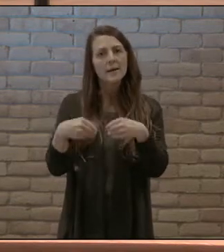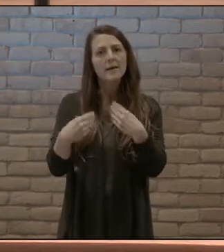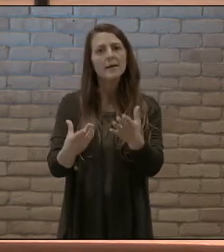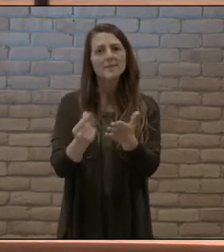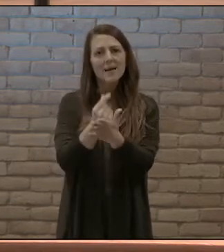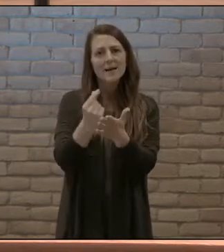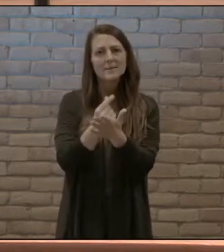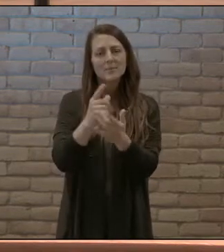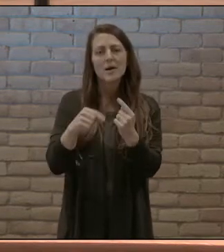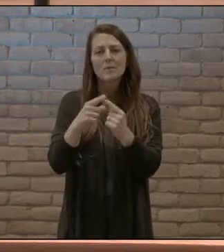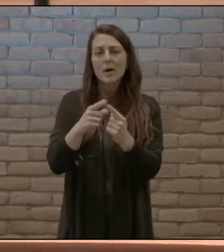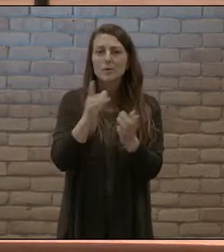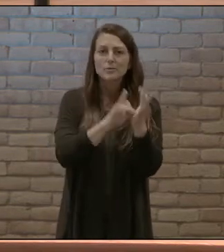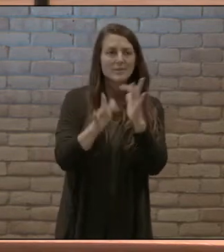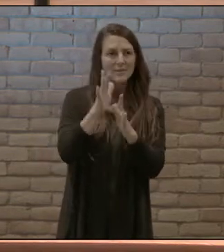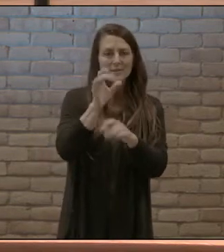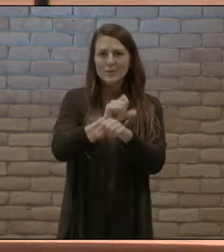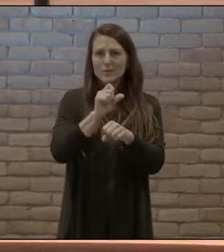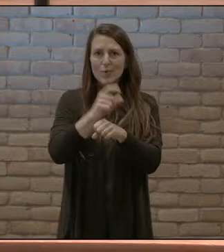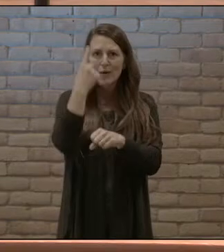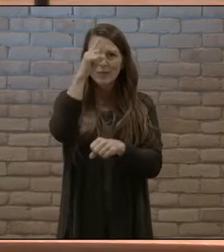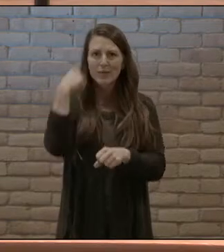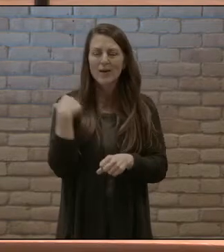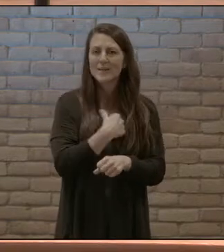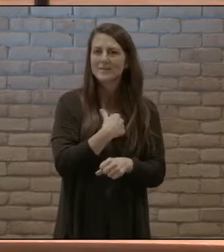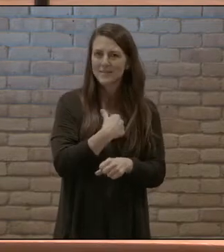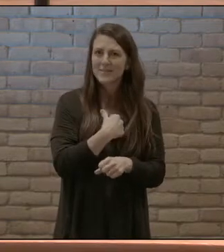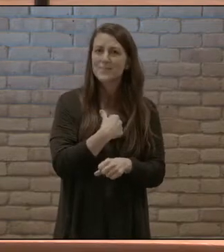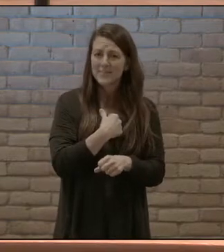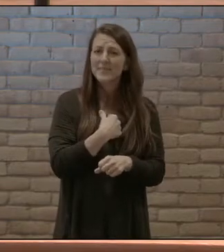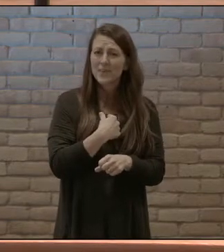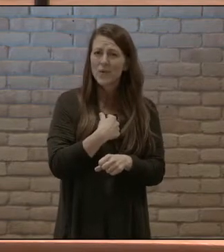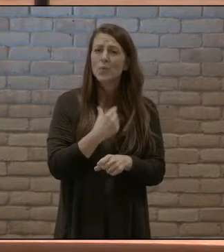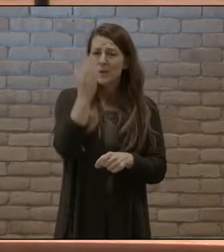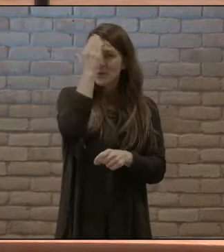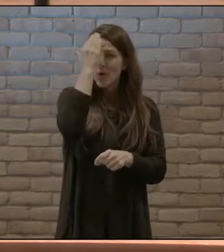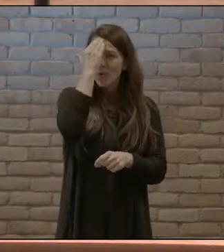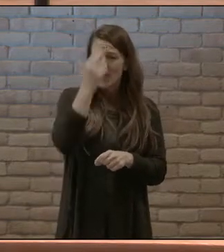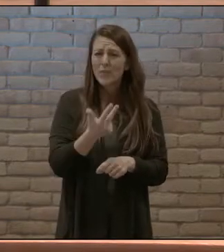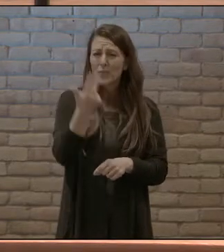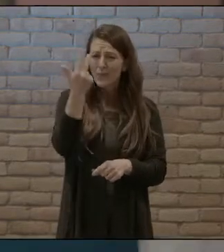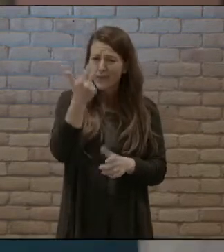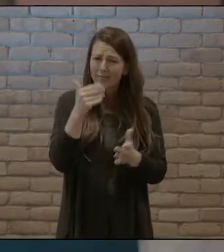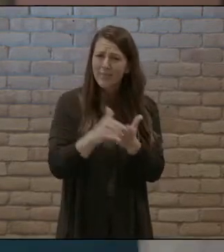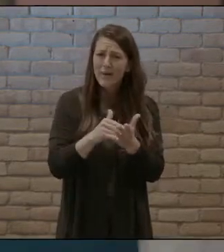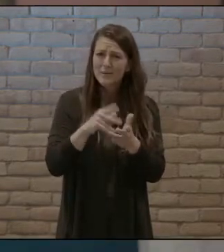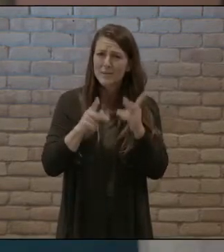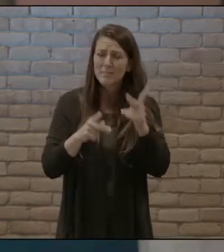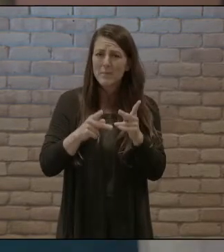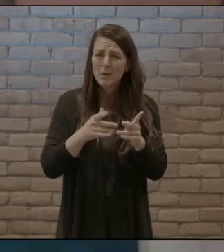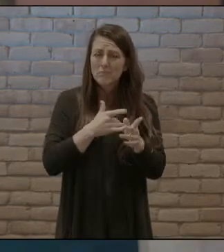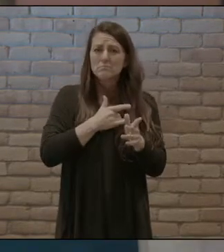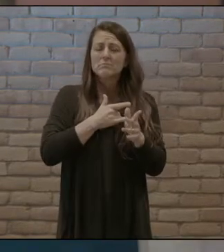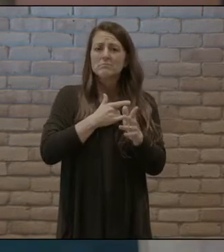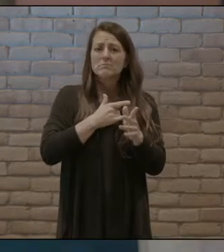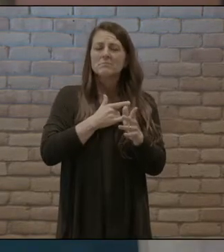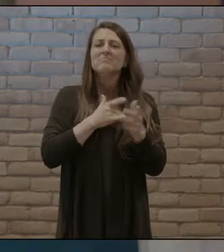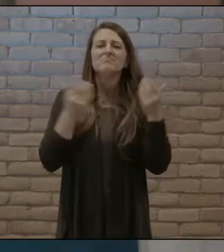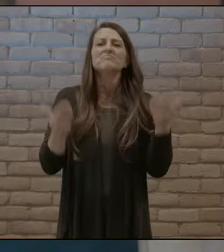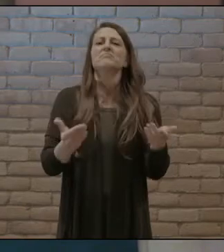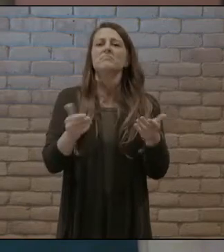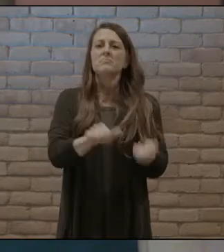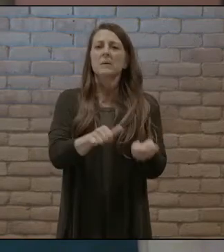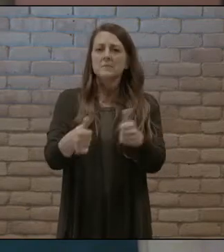gospel about what Jesus has done. And we're told that 3,000 of them were cut to the heart that day and they were baptized.